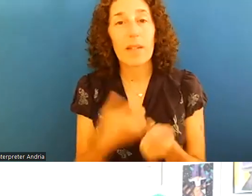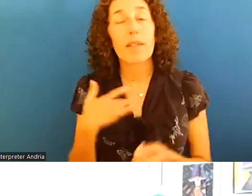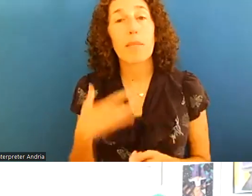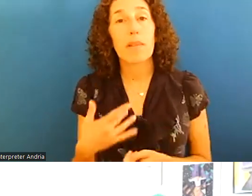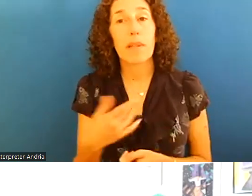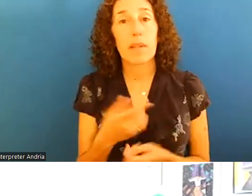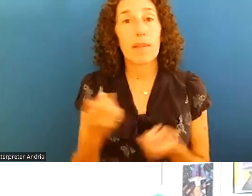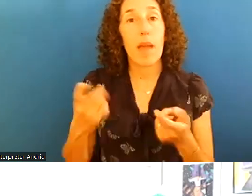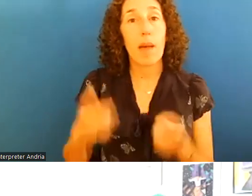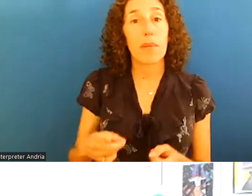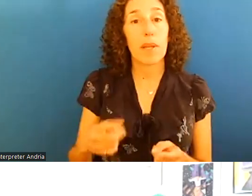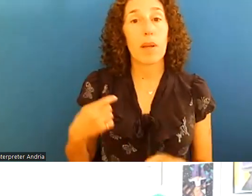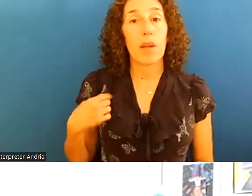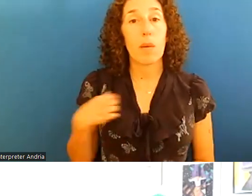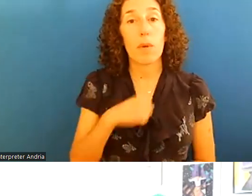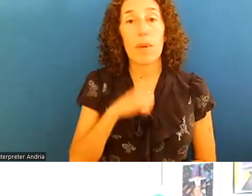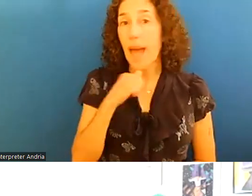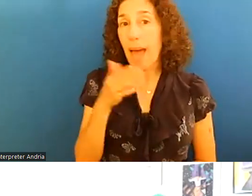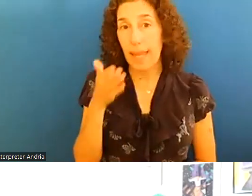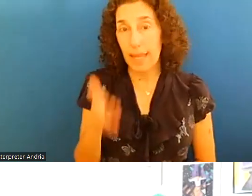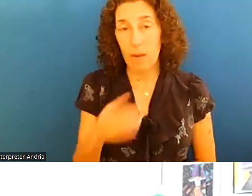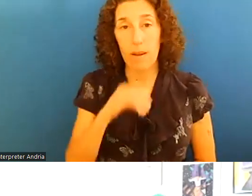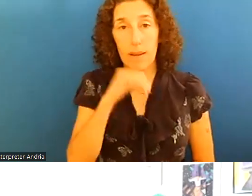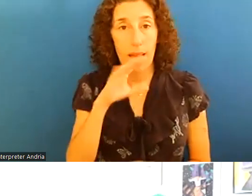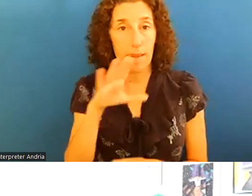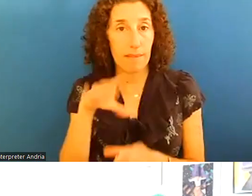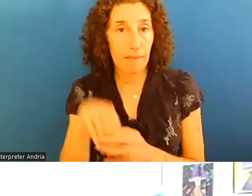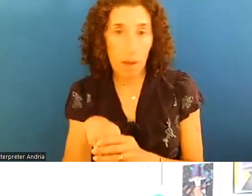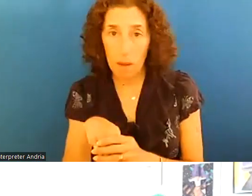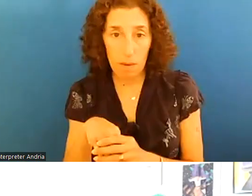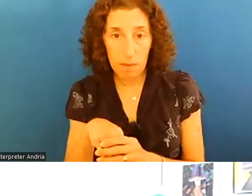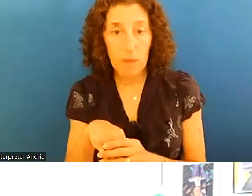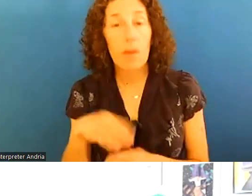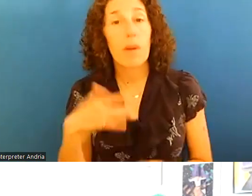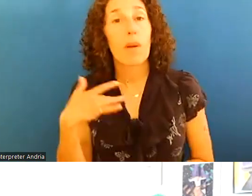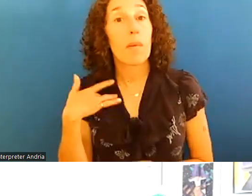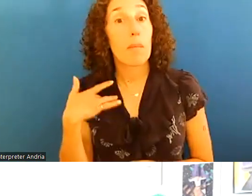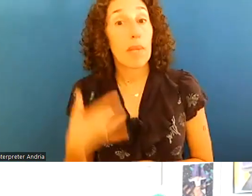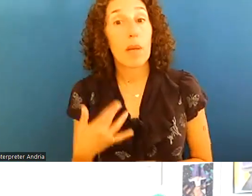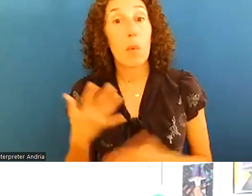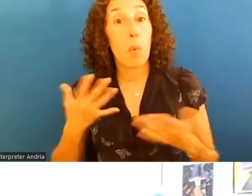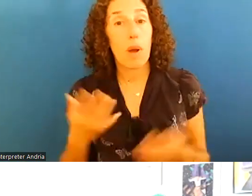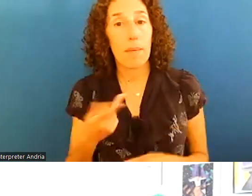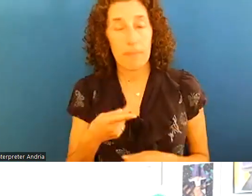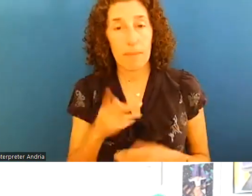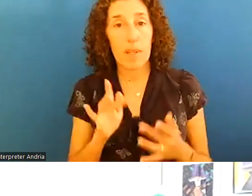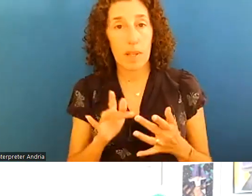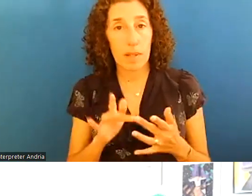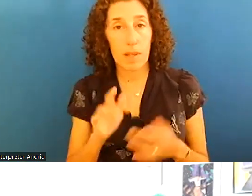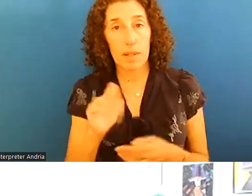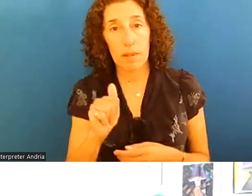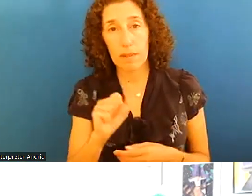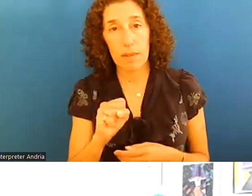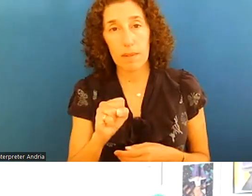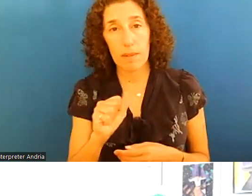Where we would have the contact typically with the safe advocate would be if there is